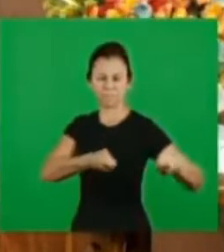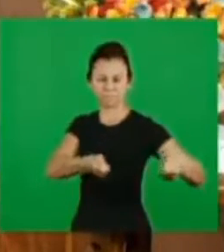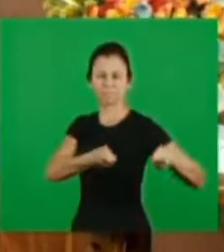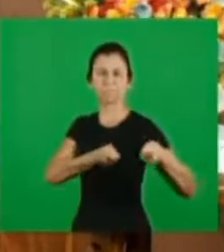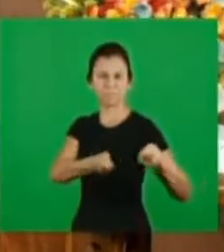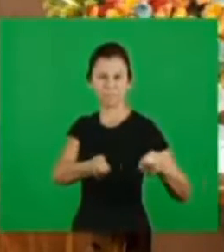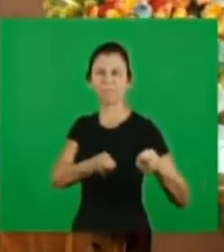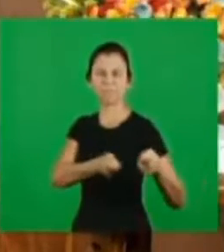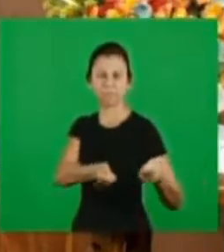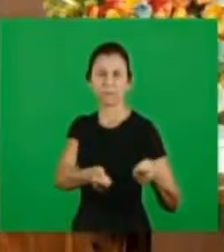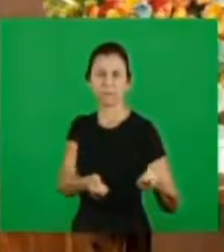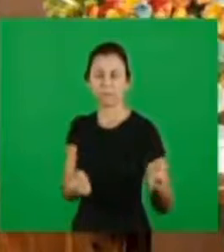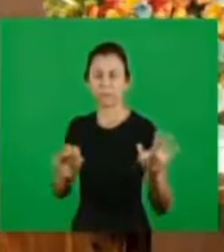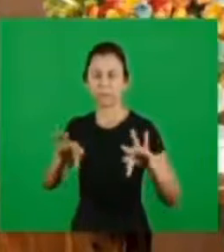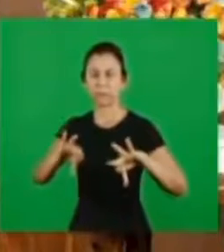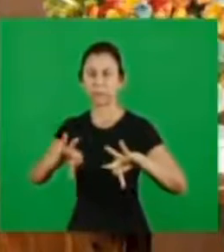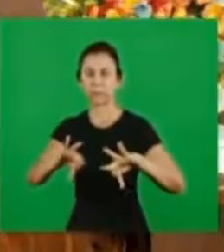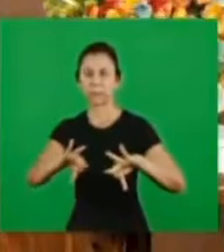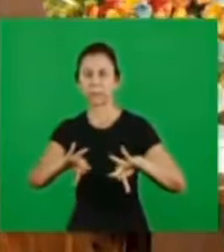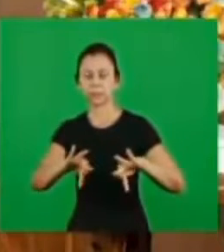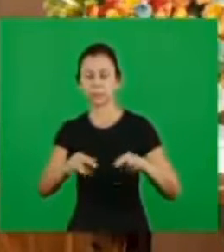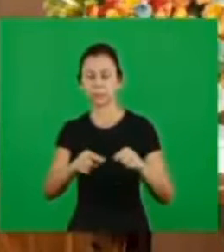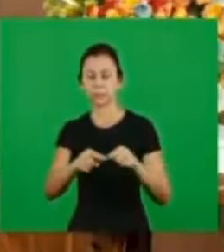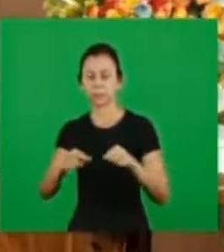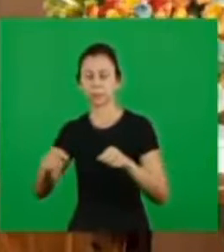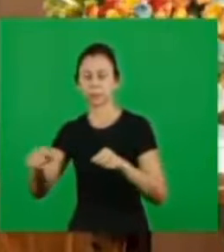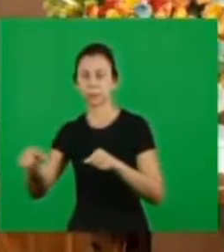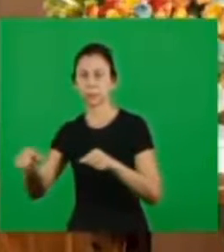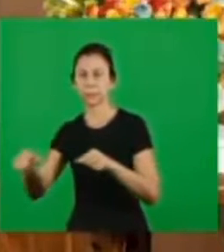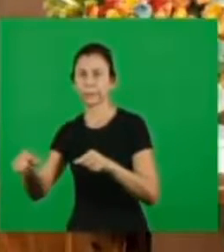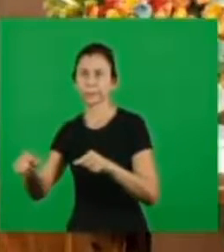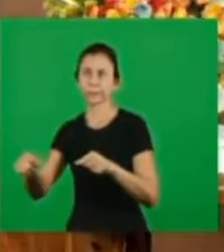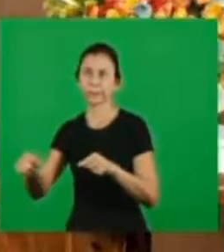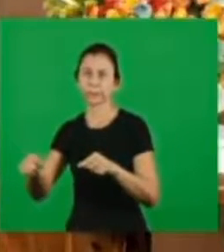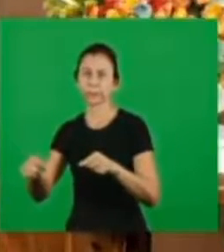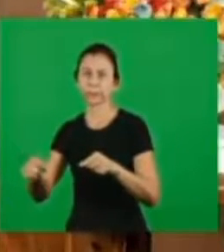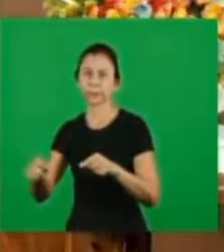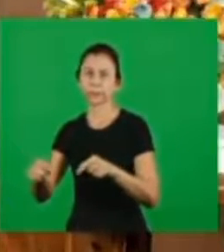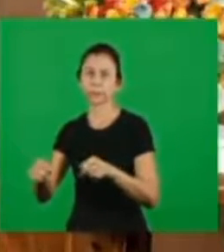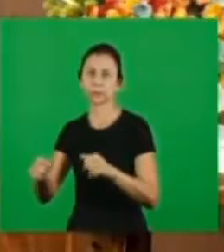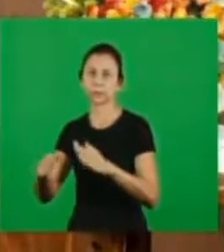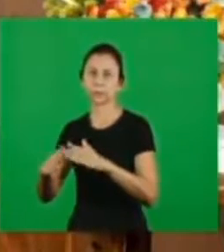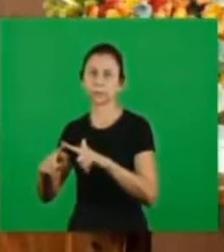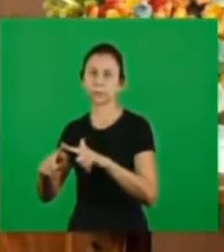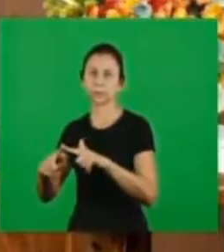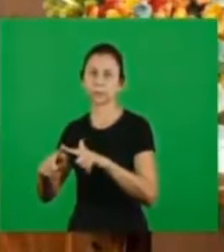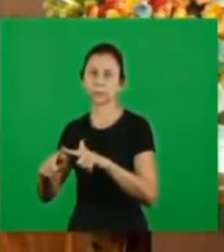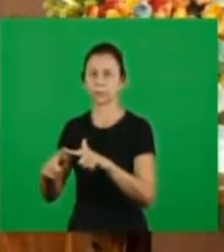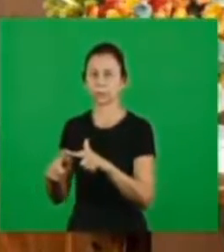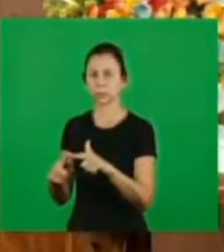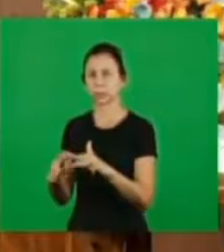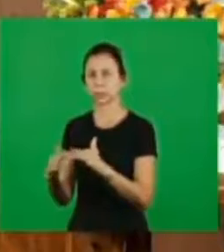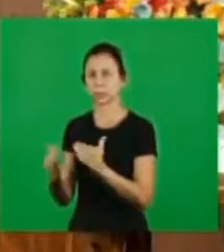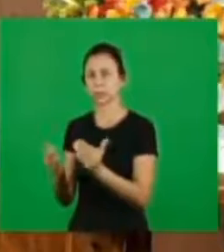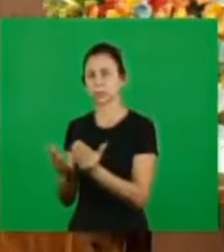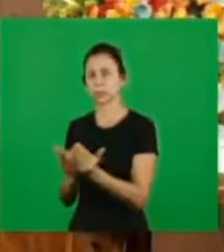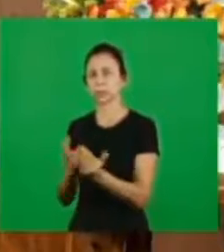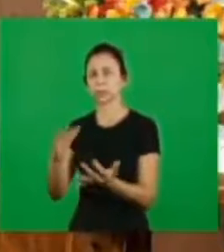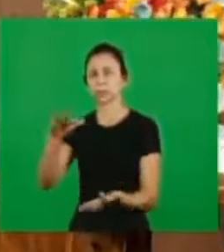This persecution finishes, and now it enters a Christianity that we can see